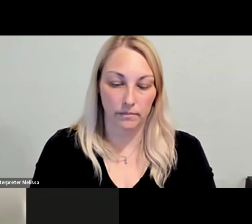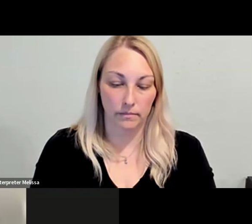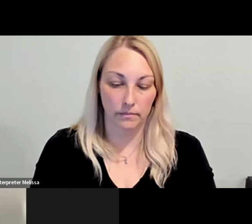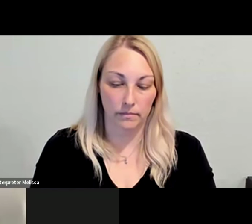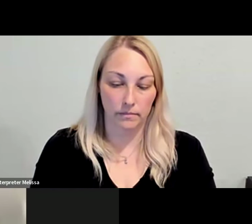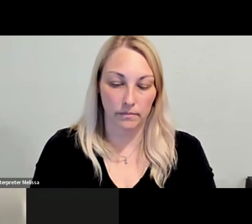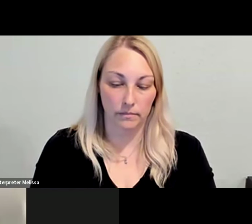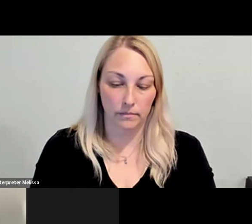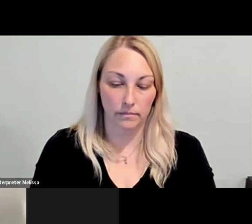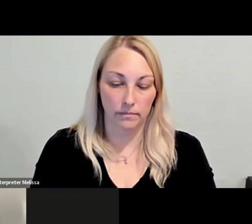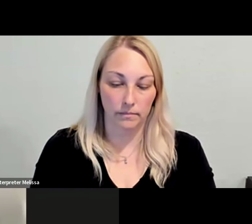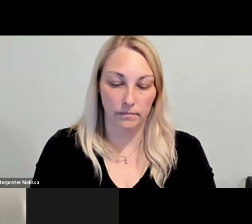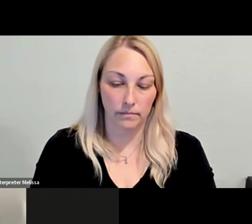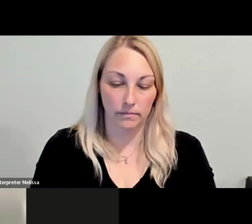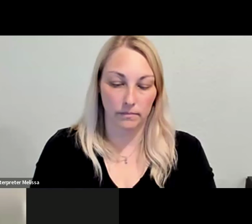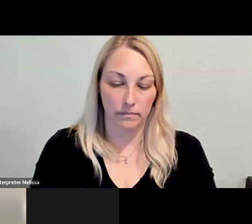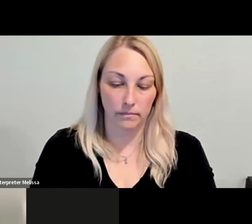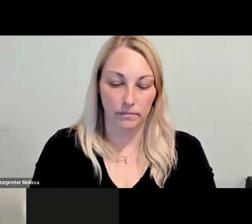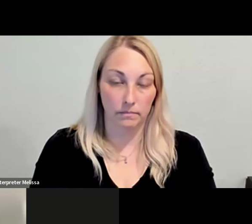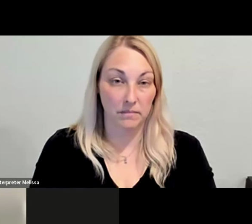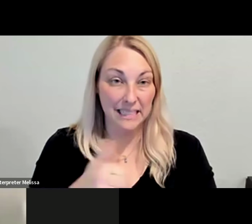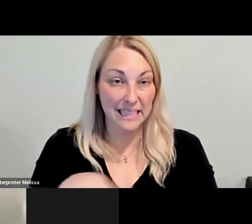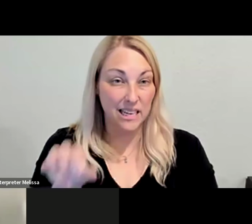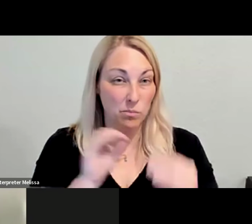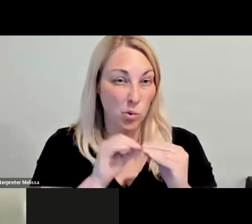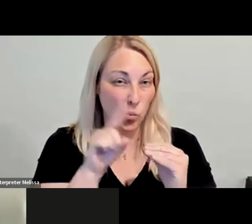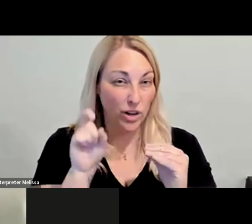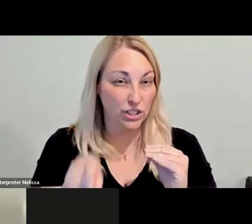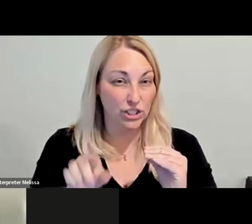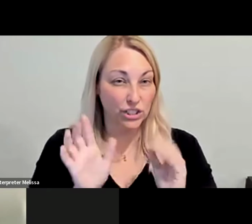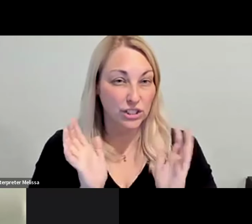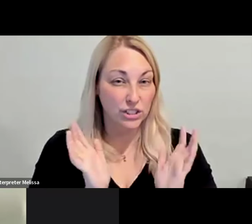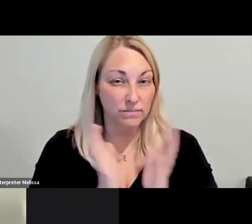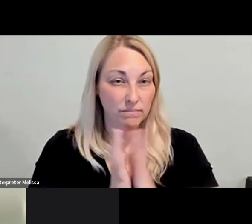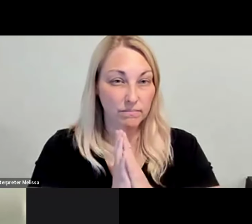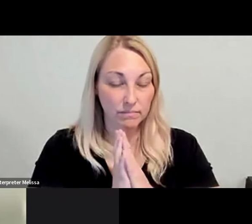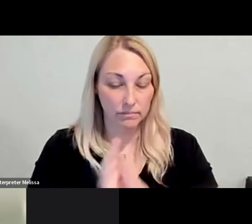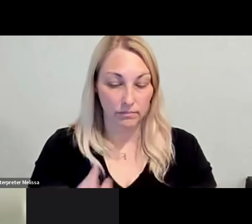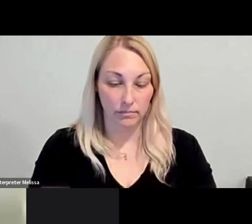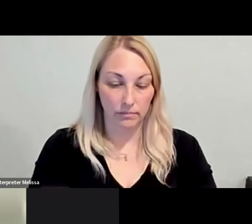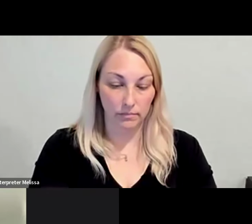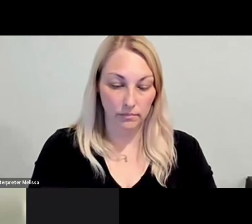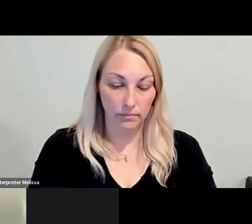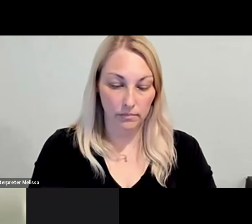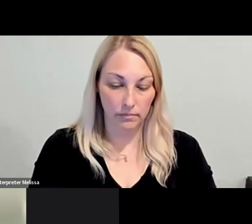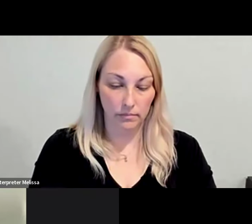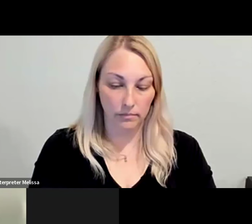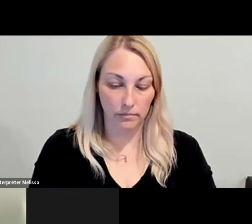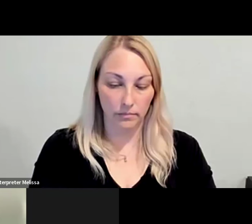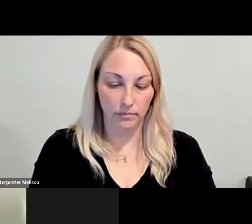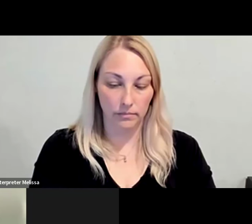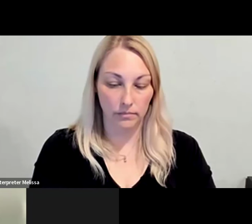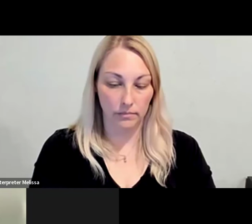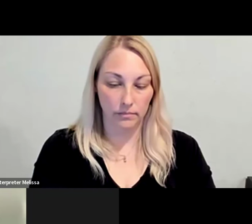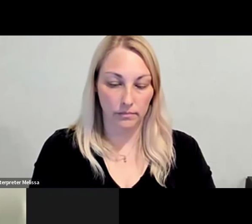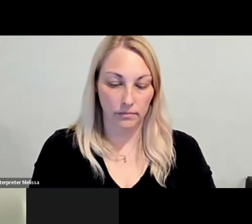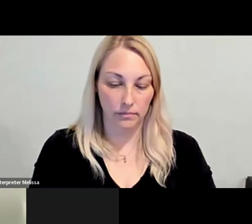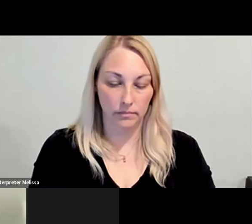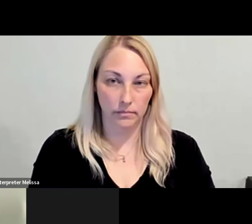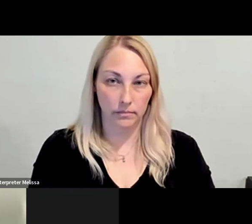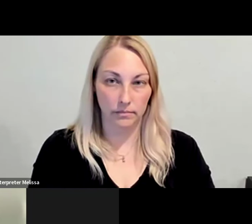I can't hear anything. Are there any other questions? I'm sorry. If there's any other questions, we'll let you go.